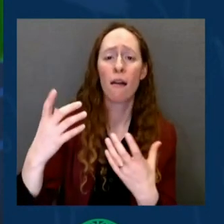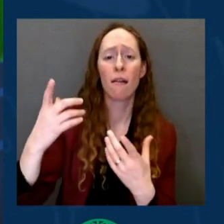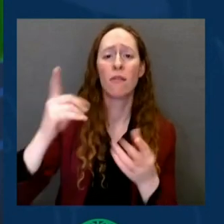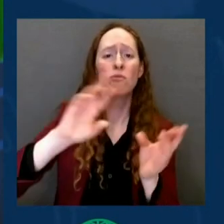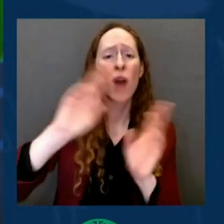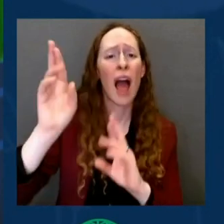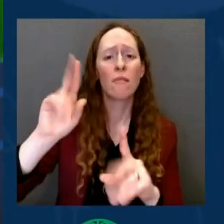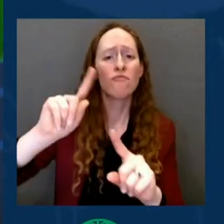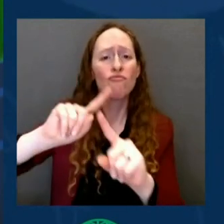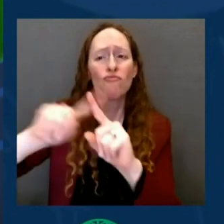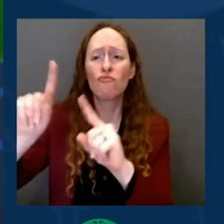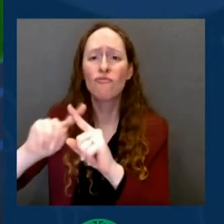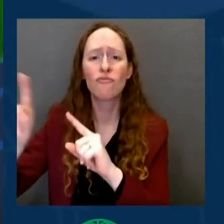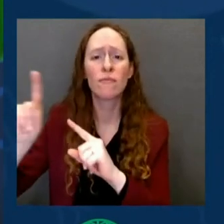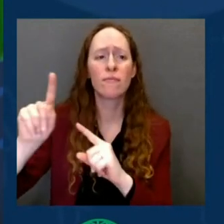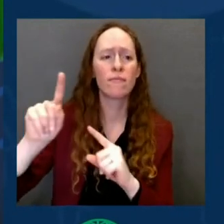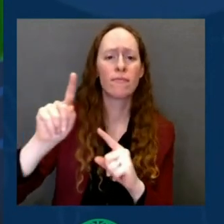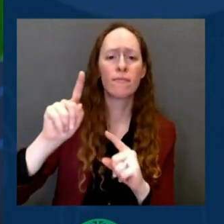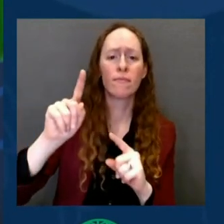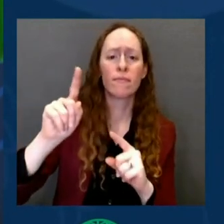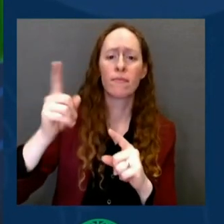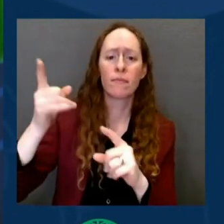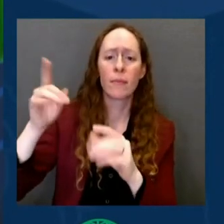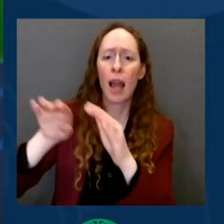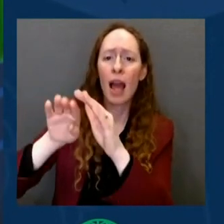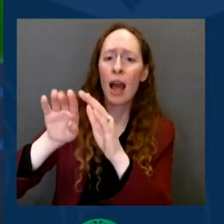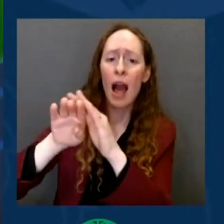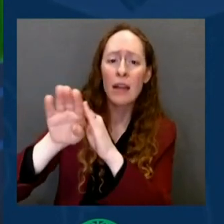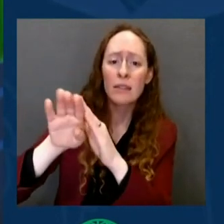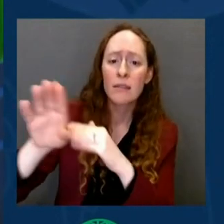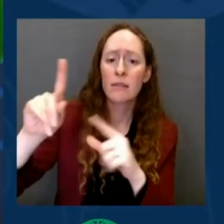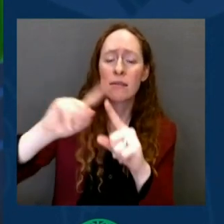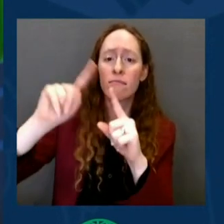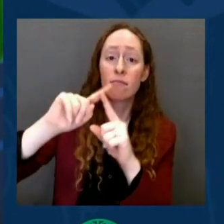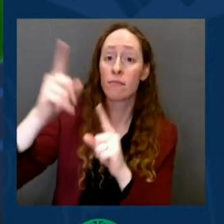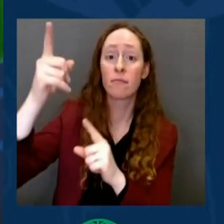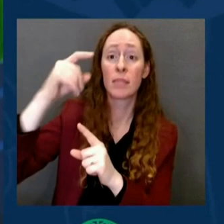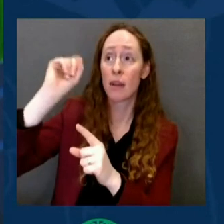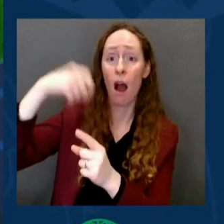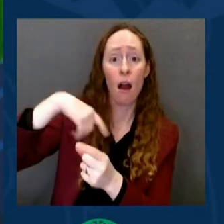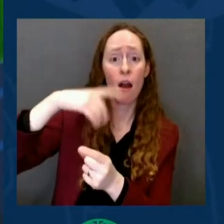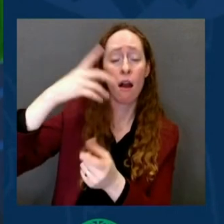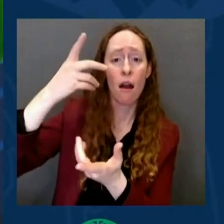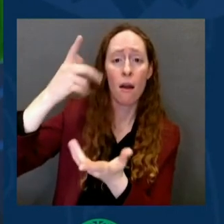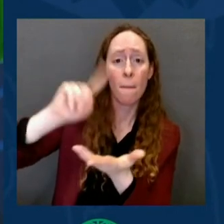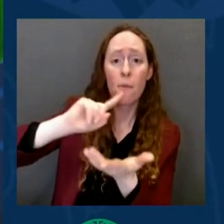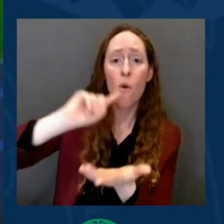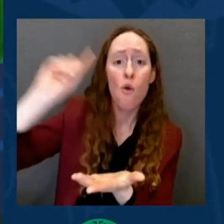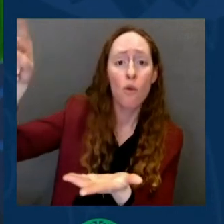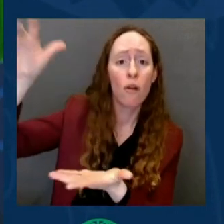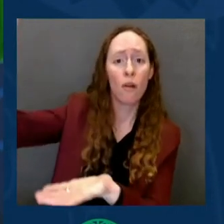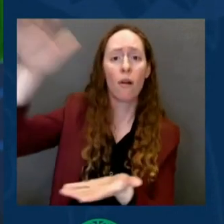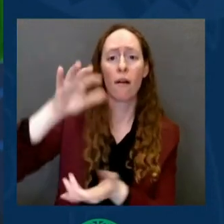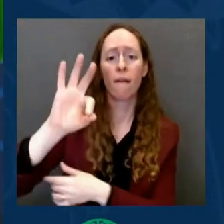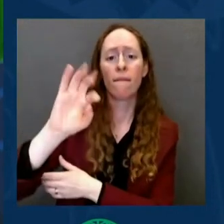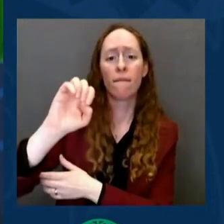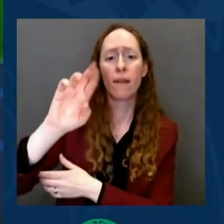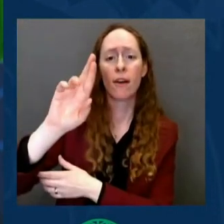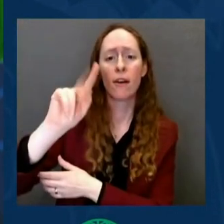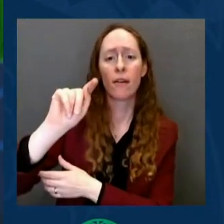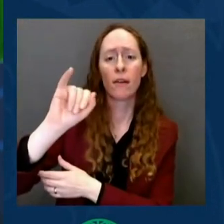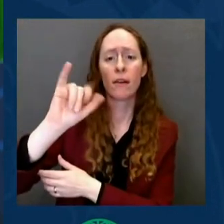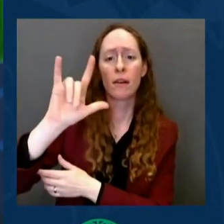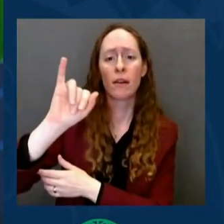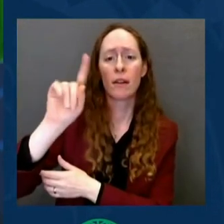fertilizers. In the long term, we want to work with the United States, above all, to